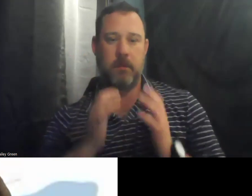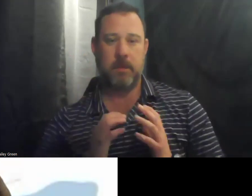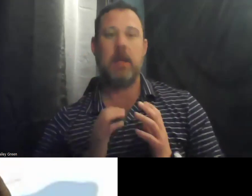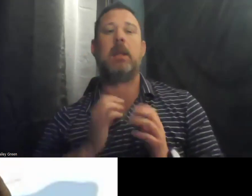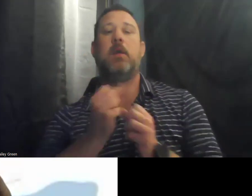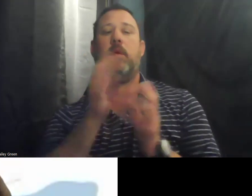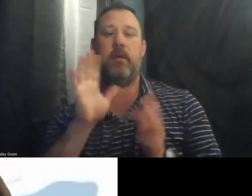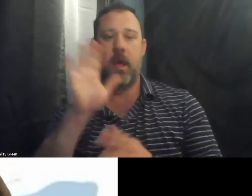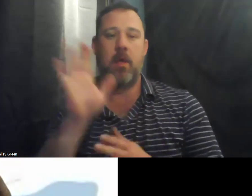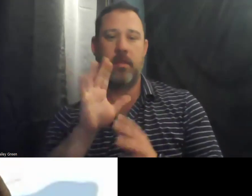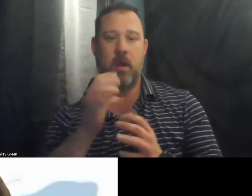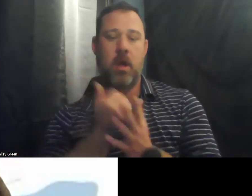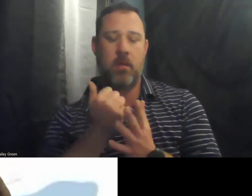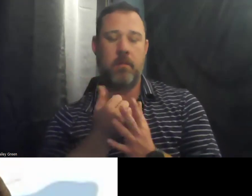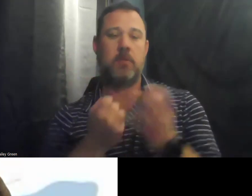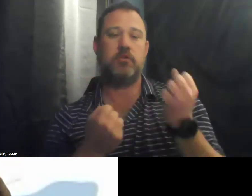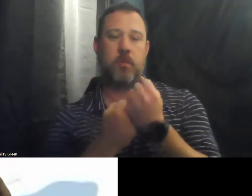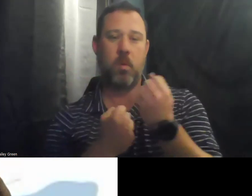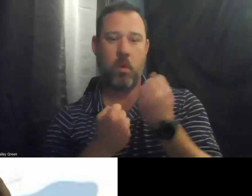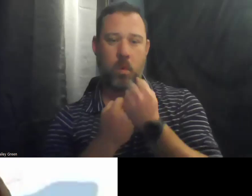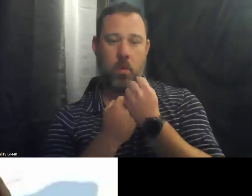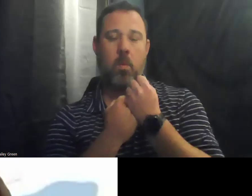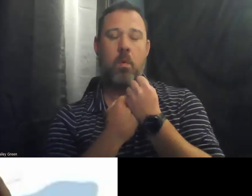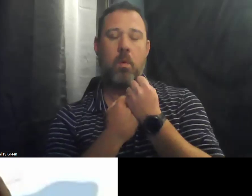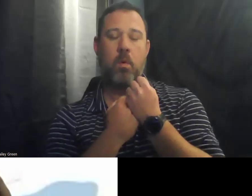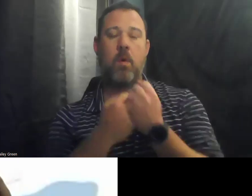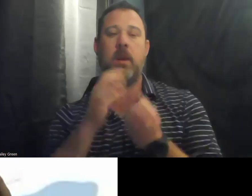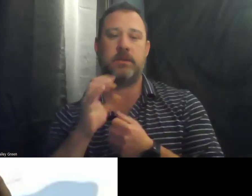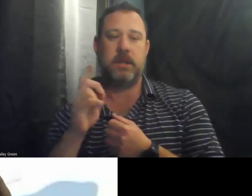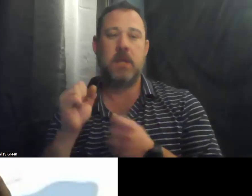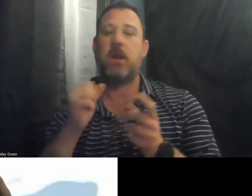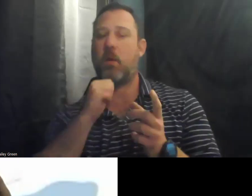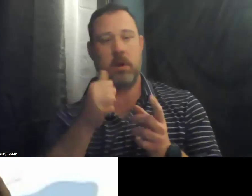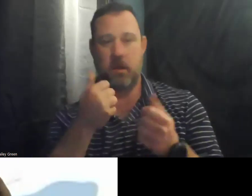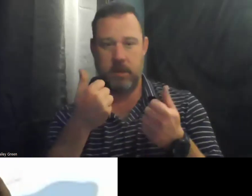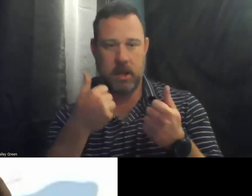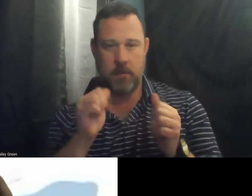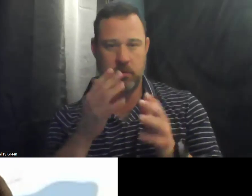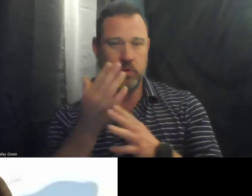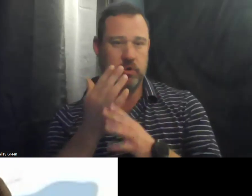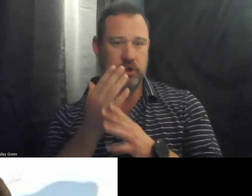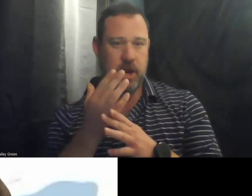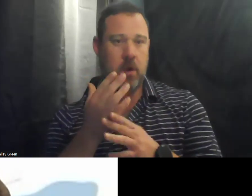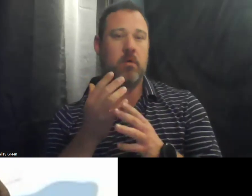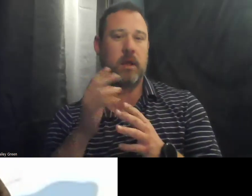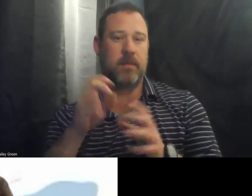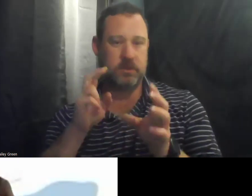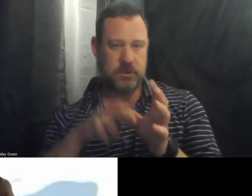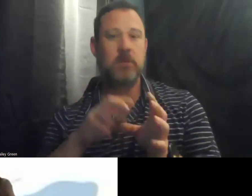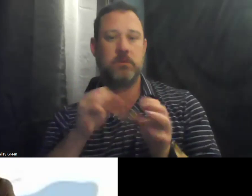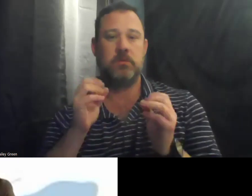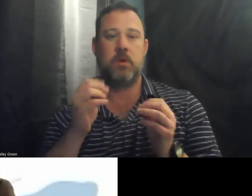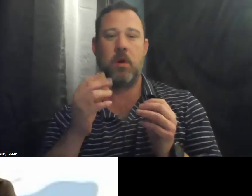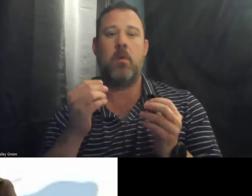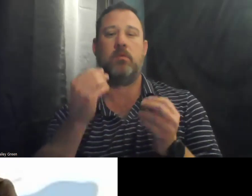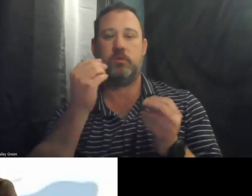Without their help and support, and along with CDS, I would not be able to chair the sub. And I just want everybody